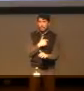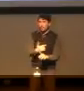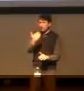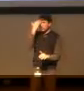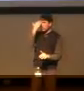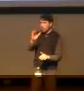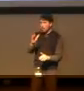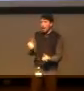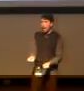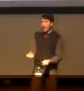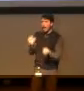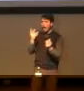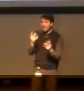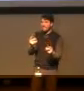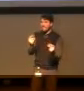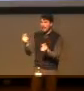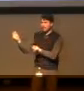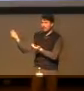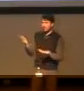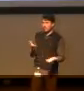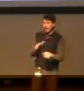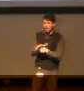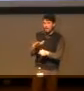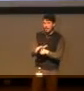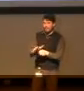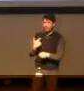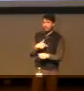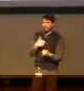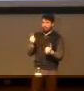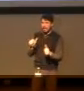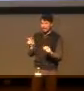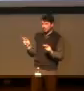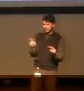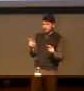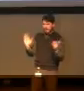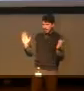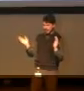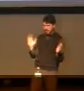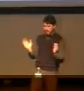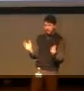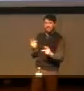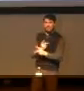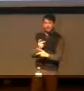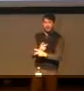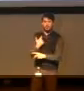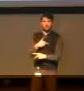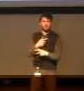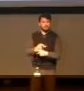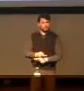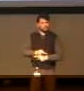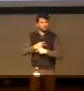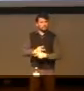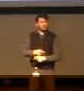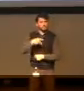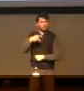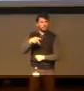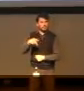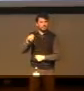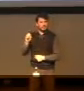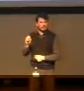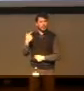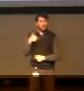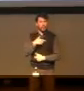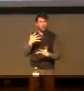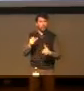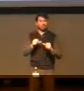rate is. So we try to stay on top of that and be careful about our use of PPE so that we will have enough